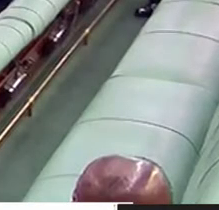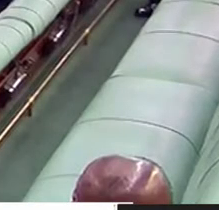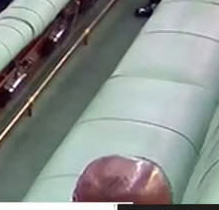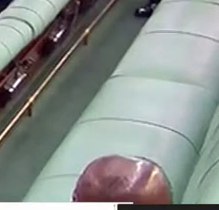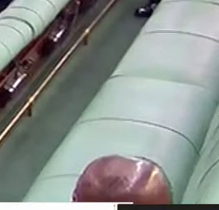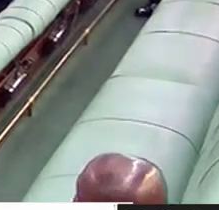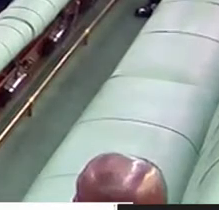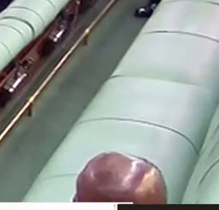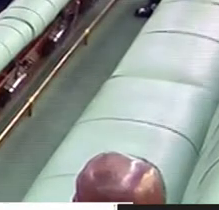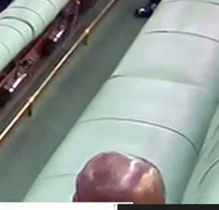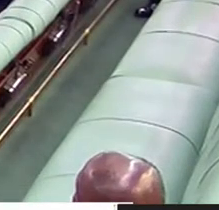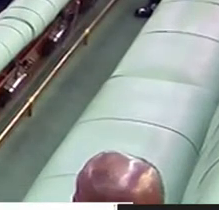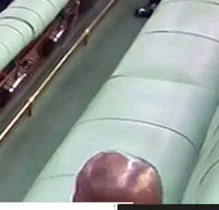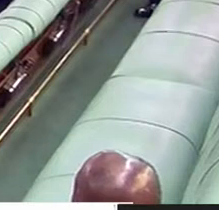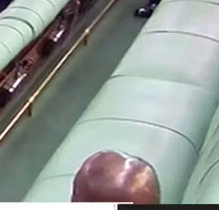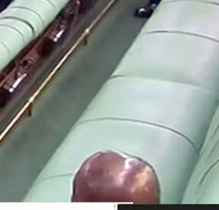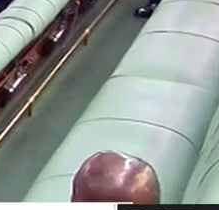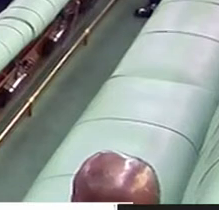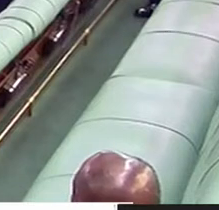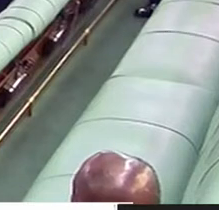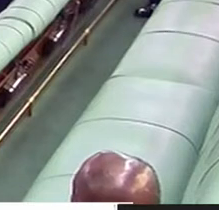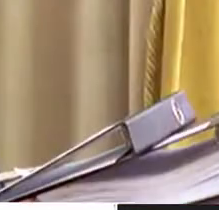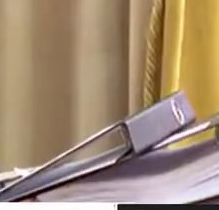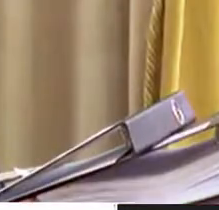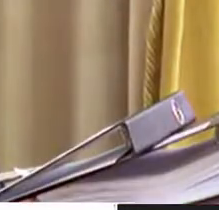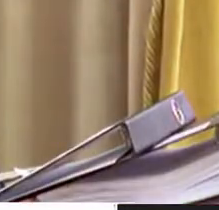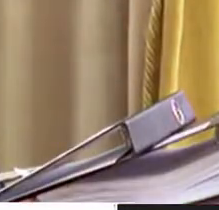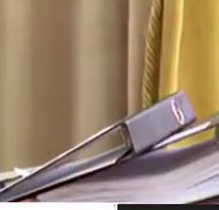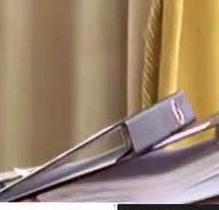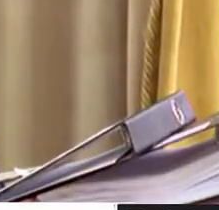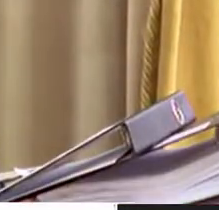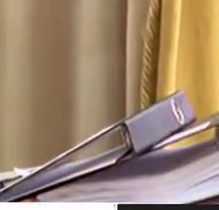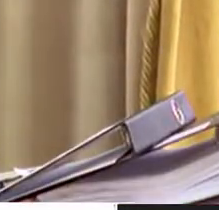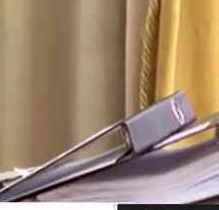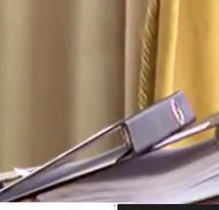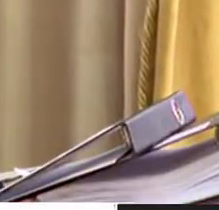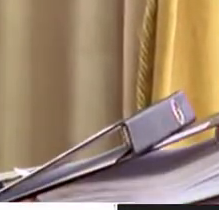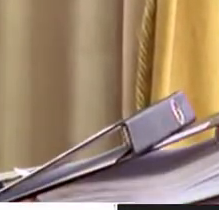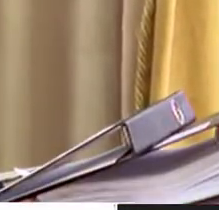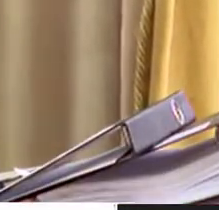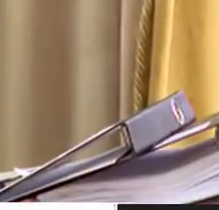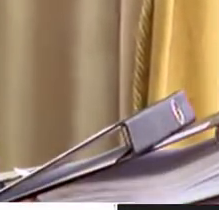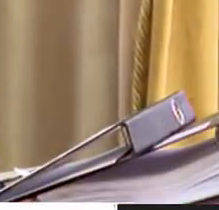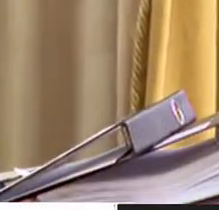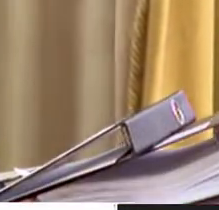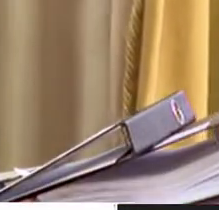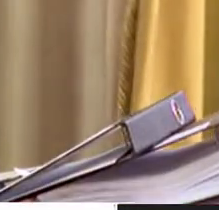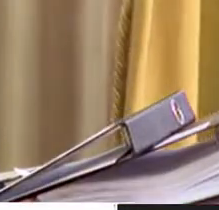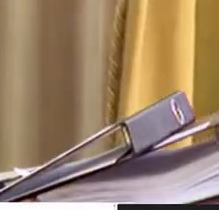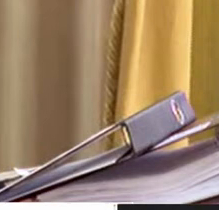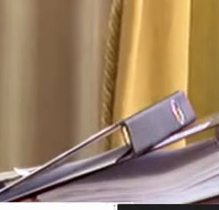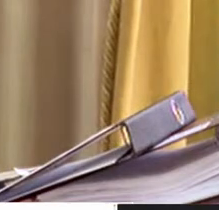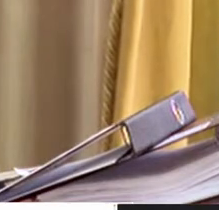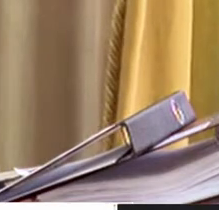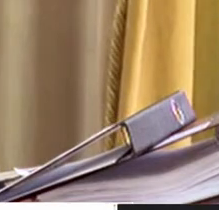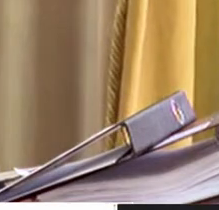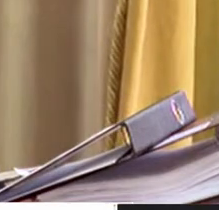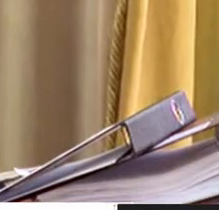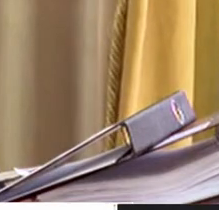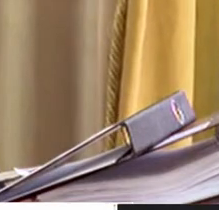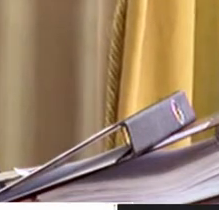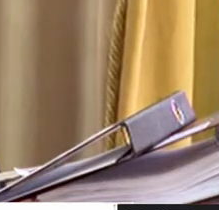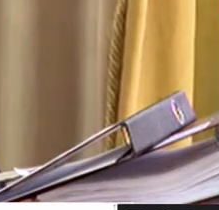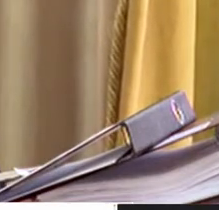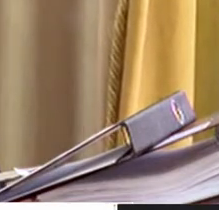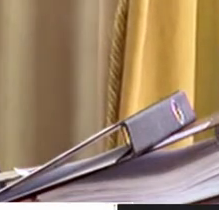By the way, Honorable Lugolobi has an institutional memory.